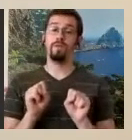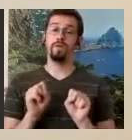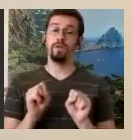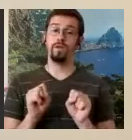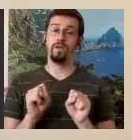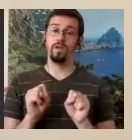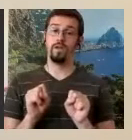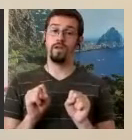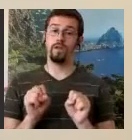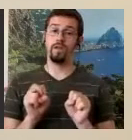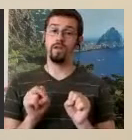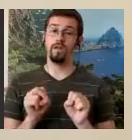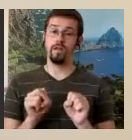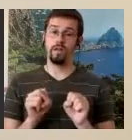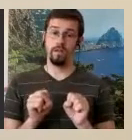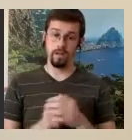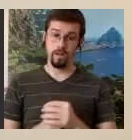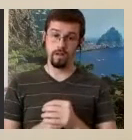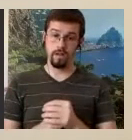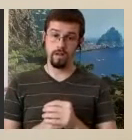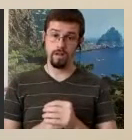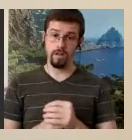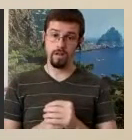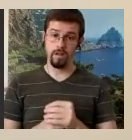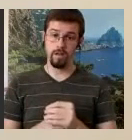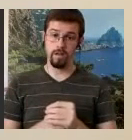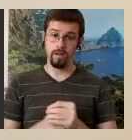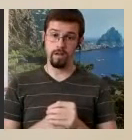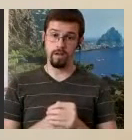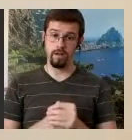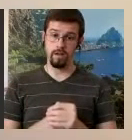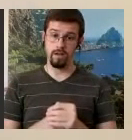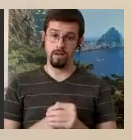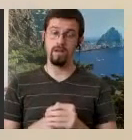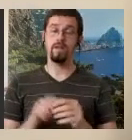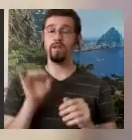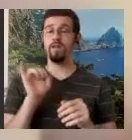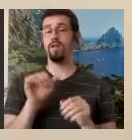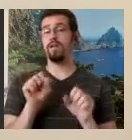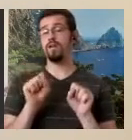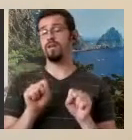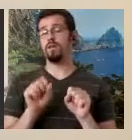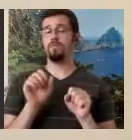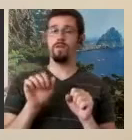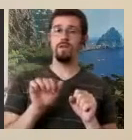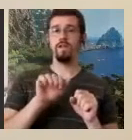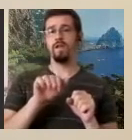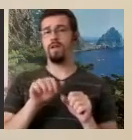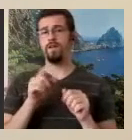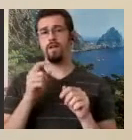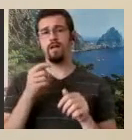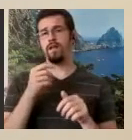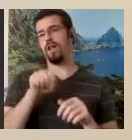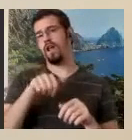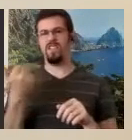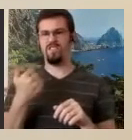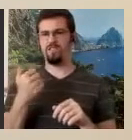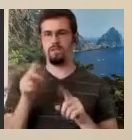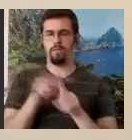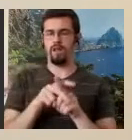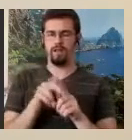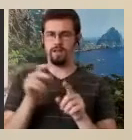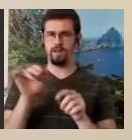the same thing can be applied to other areas of the language, such as the morphology and syntax. So sign